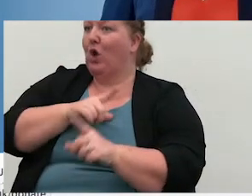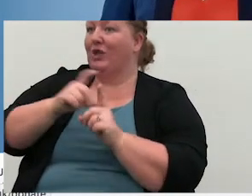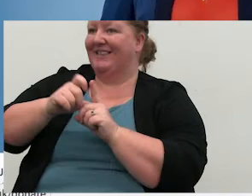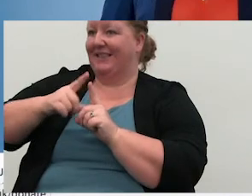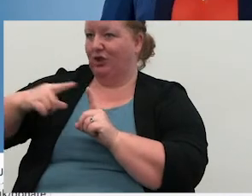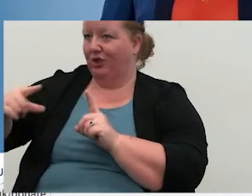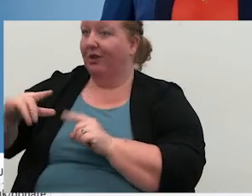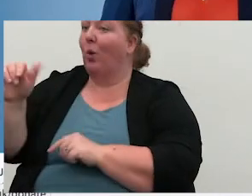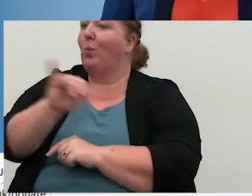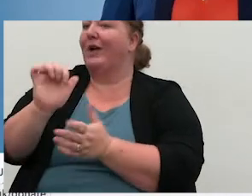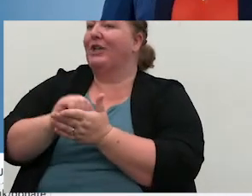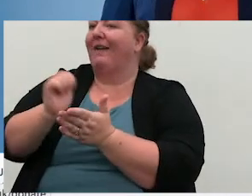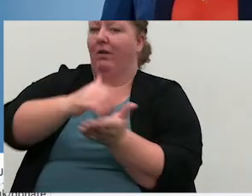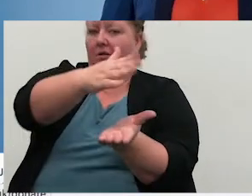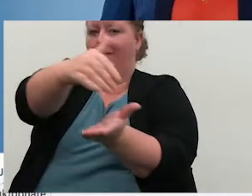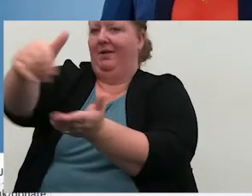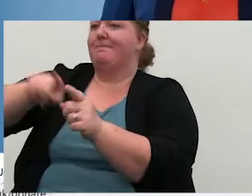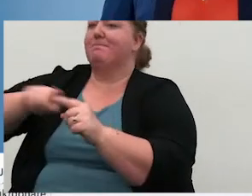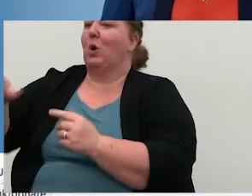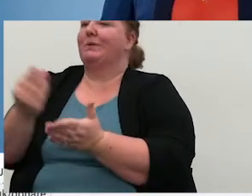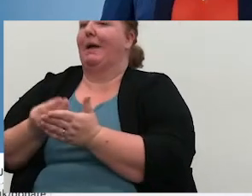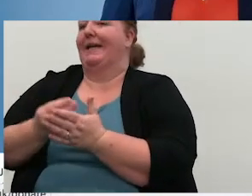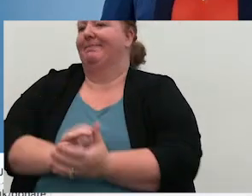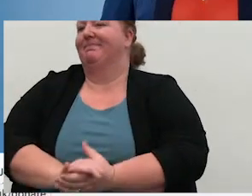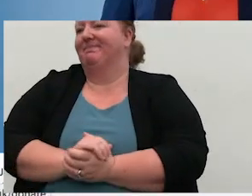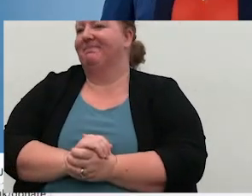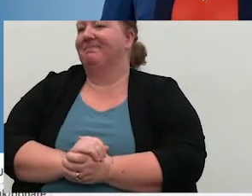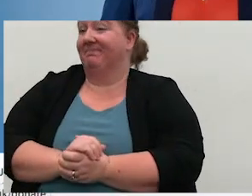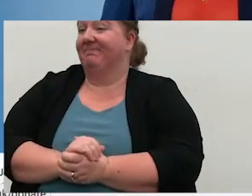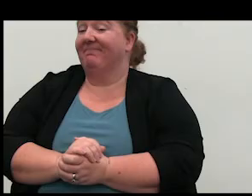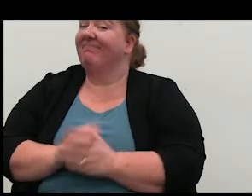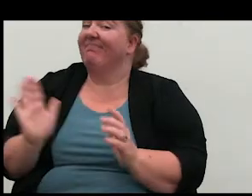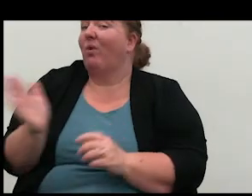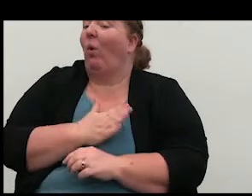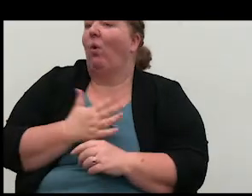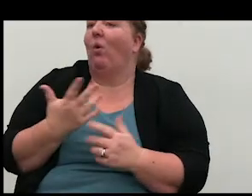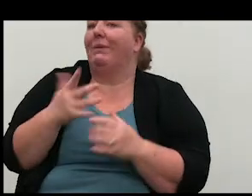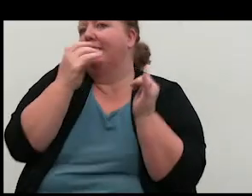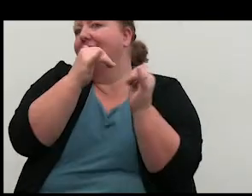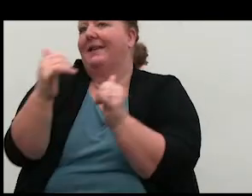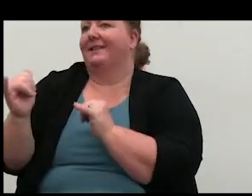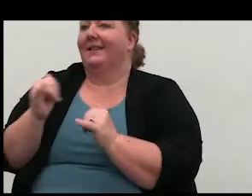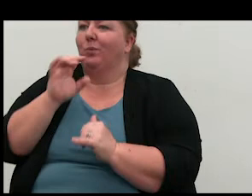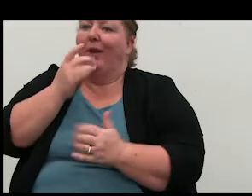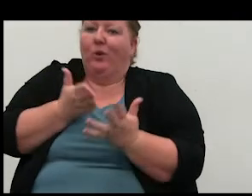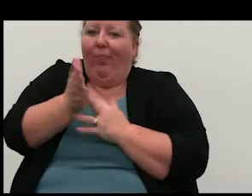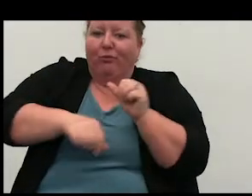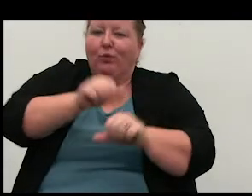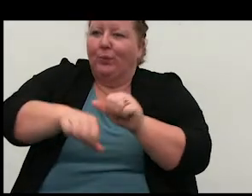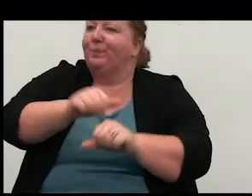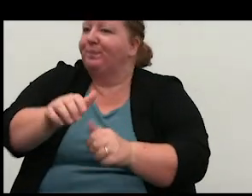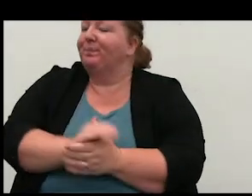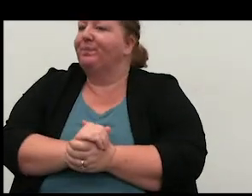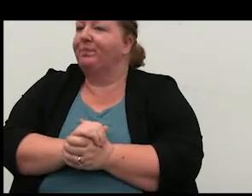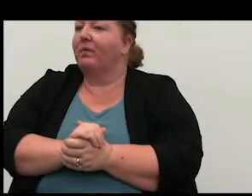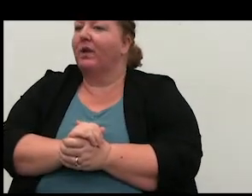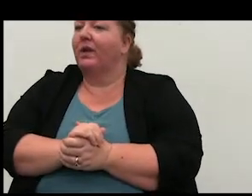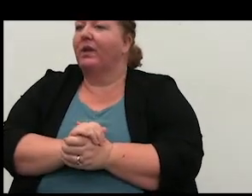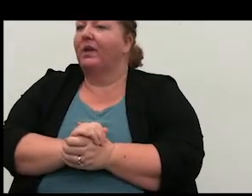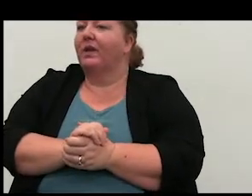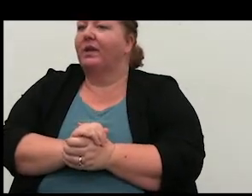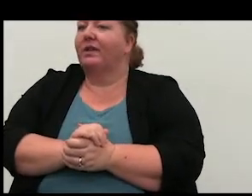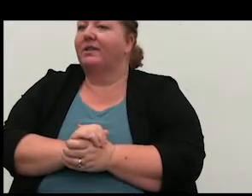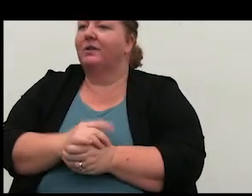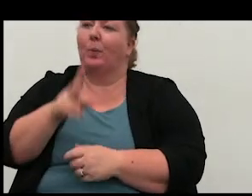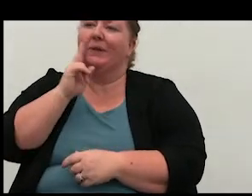digital, which advert collects the most money for them. So this is all being tested as we go through. And we're all seeing